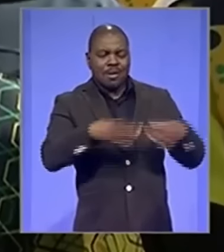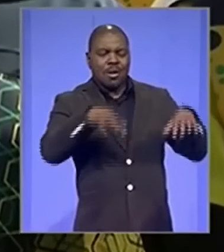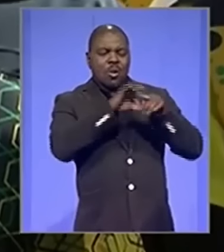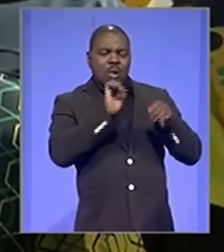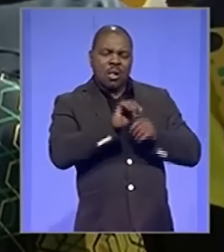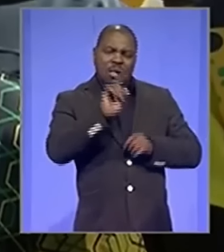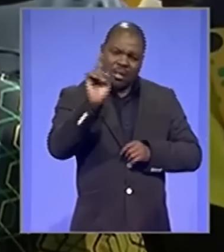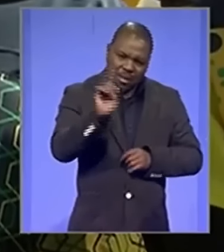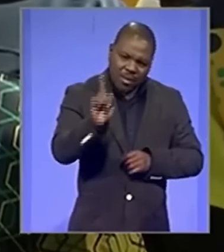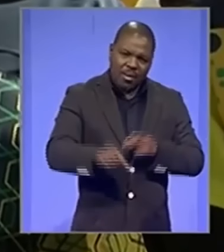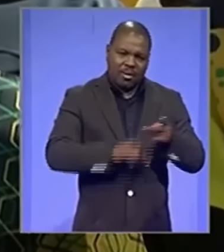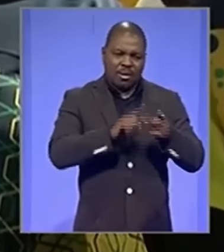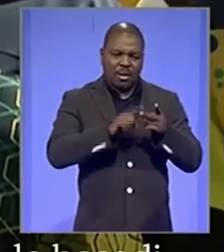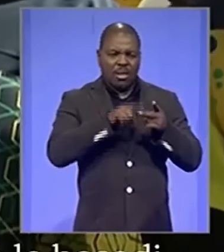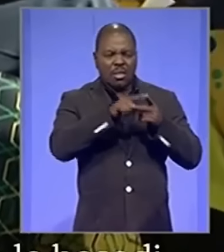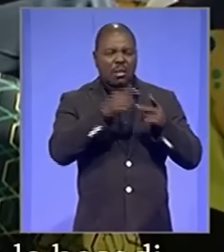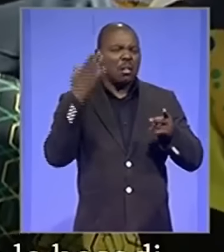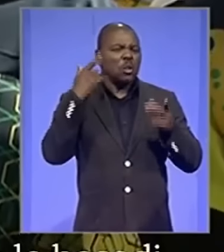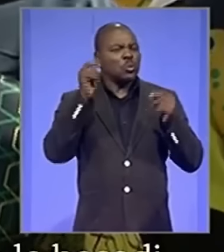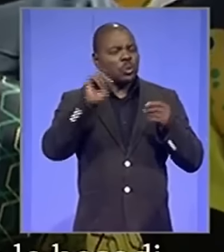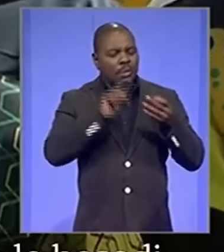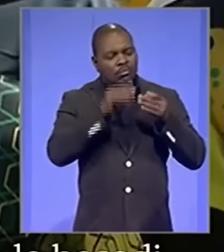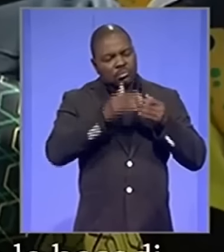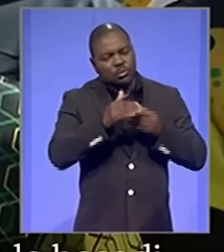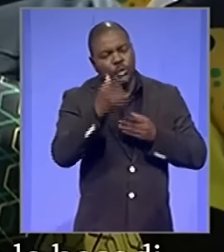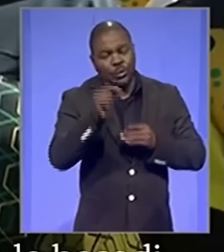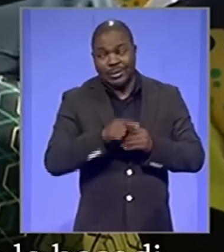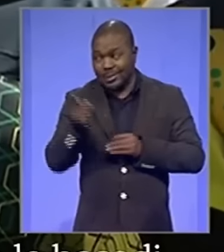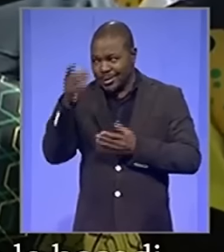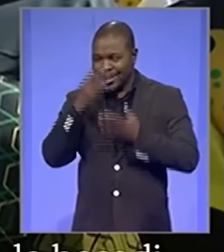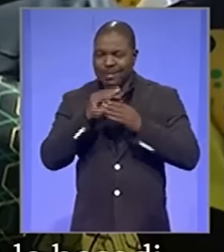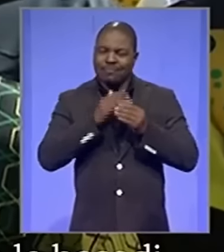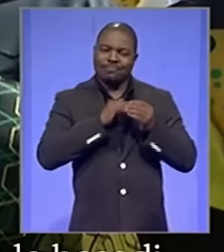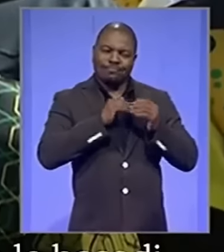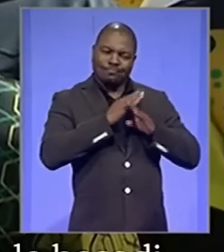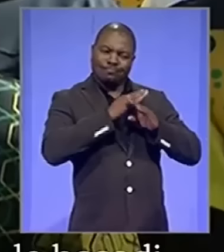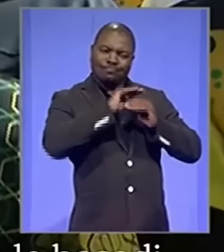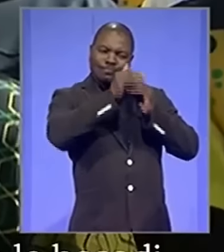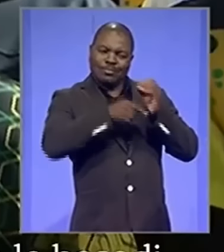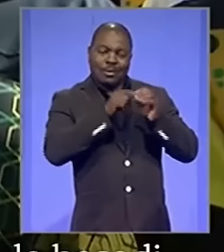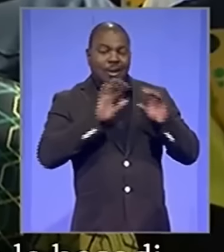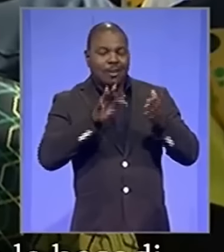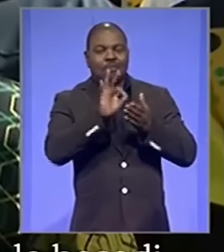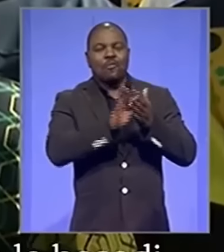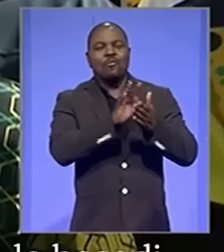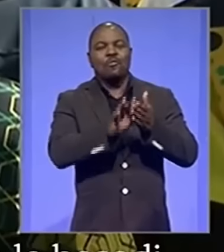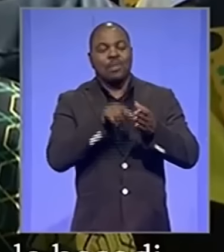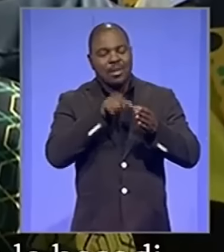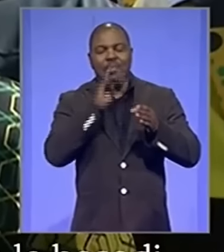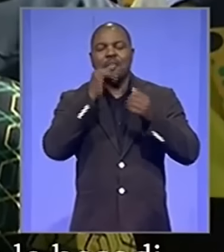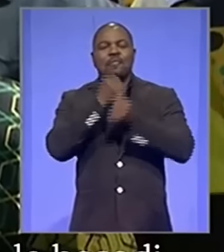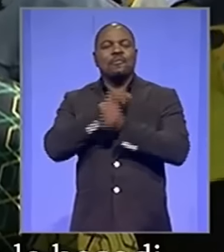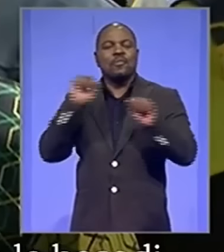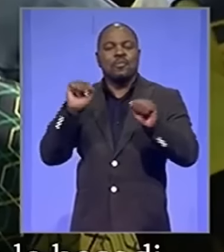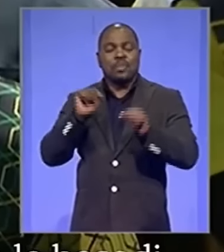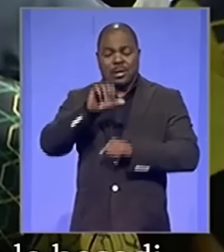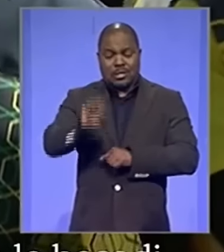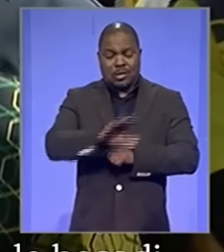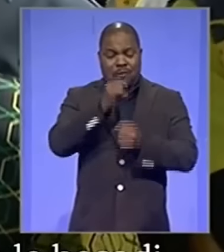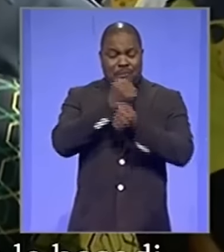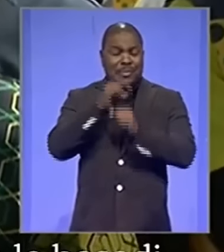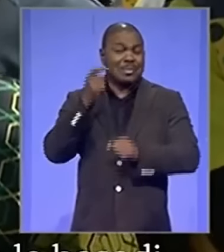ANC continues to do will defend it through their vote, and that is freedom. The freedom of this country did not come easy. It